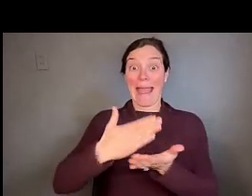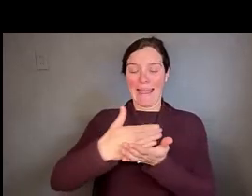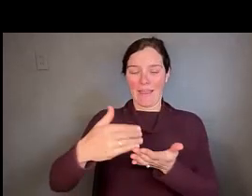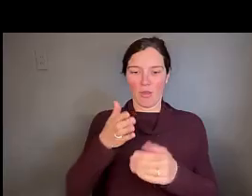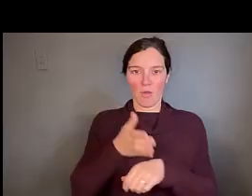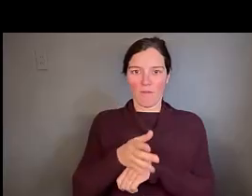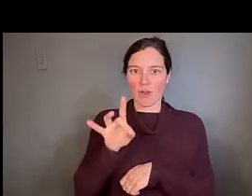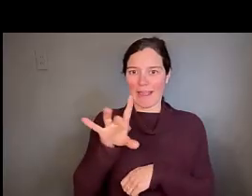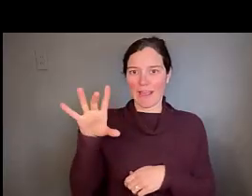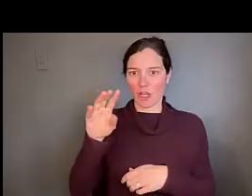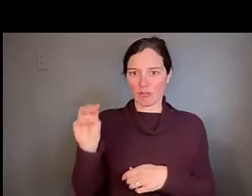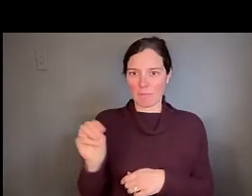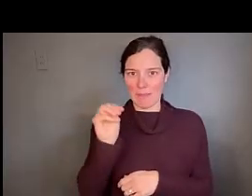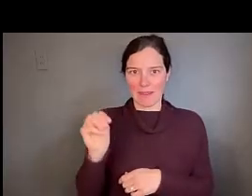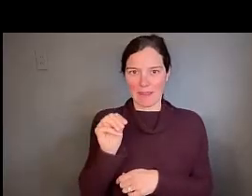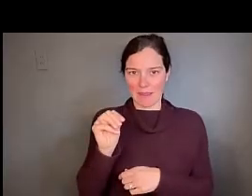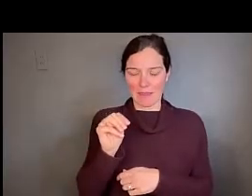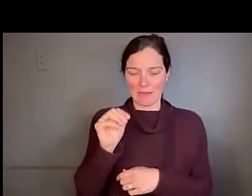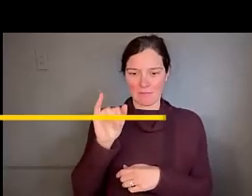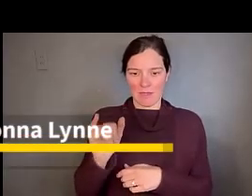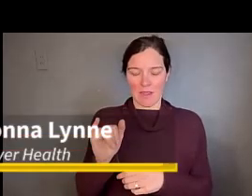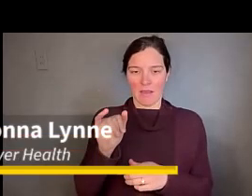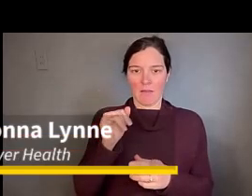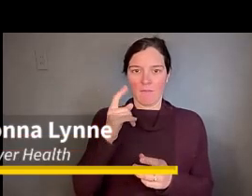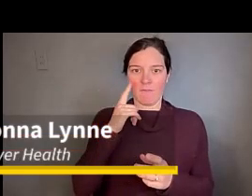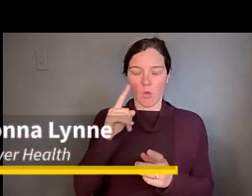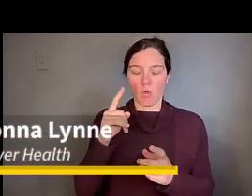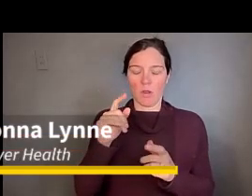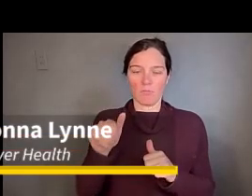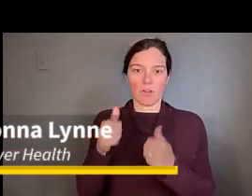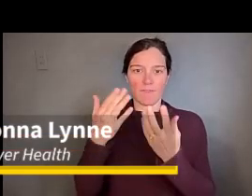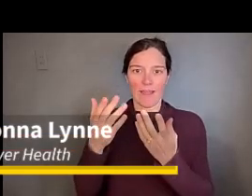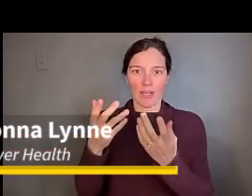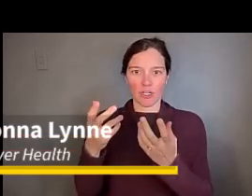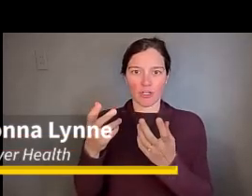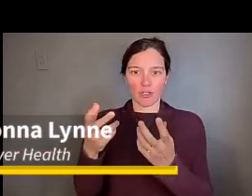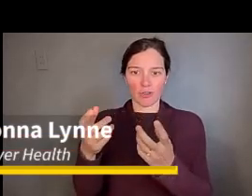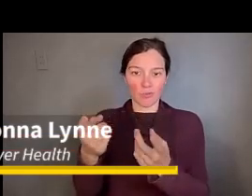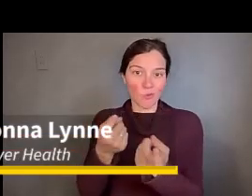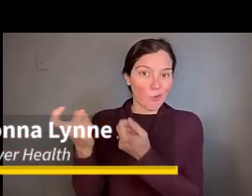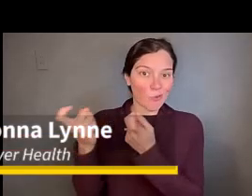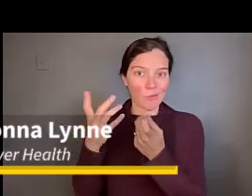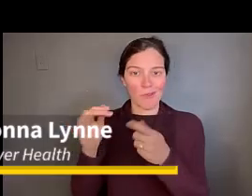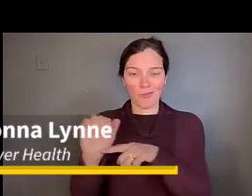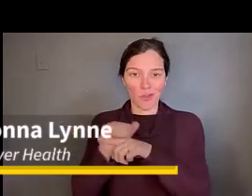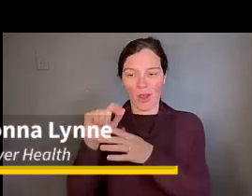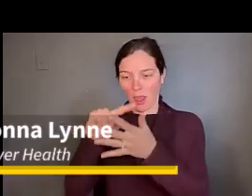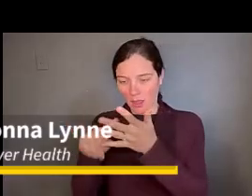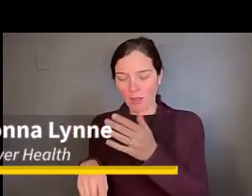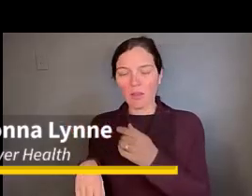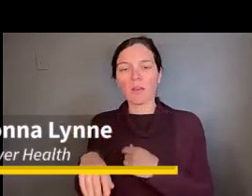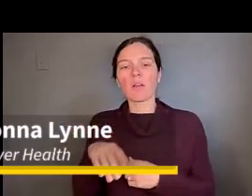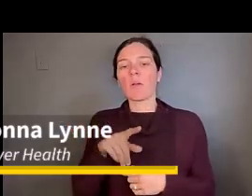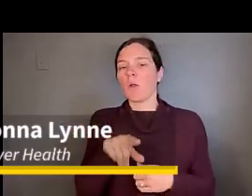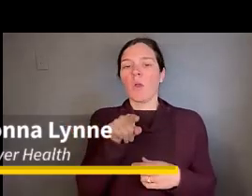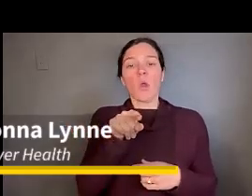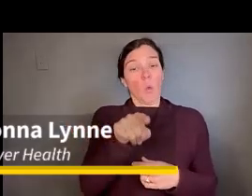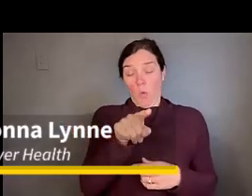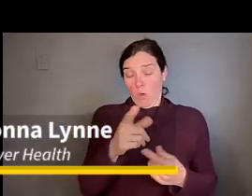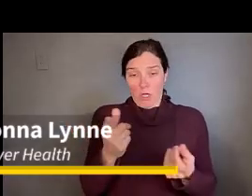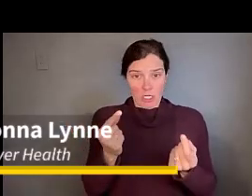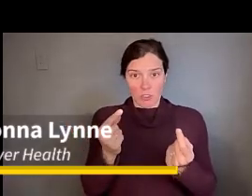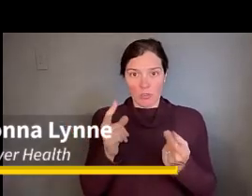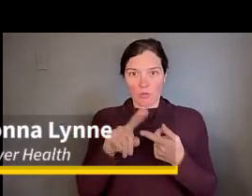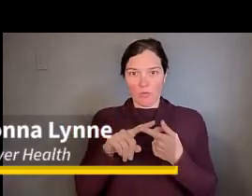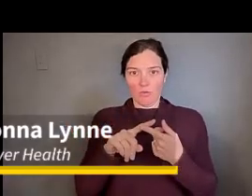million going now towards provider recruitment and training, et cetera. What steps do you take to tie